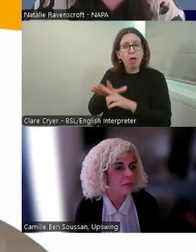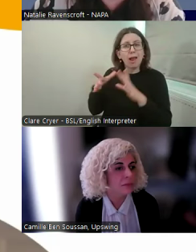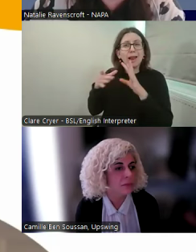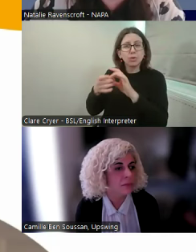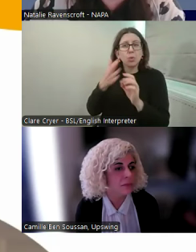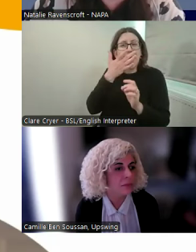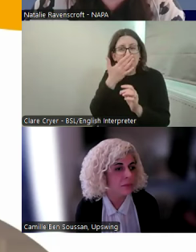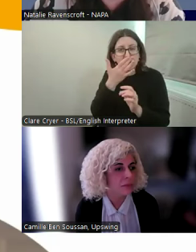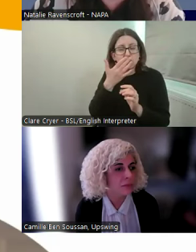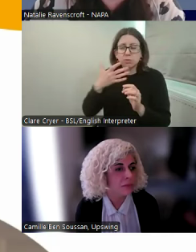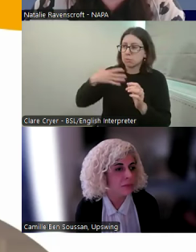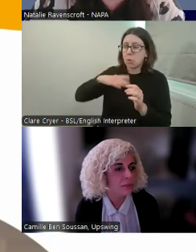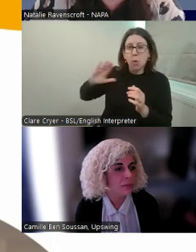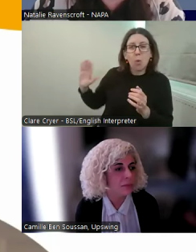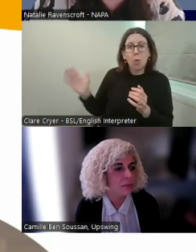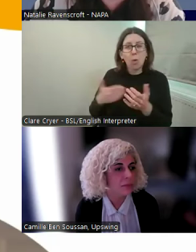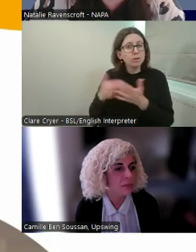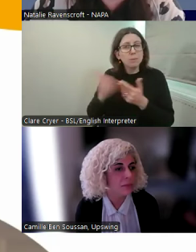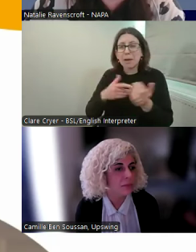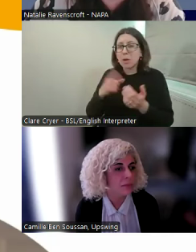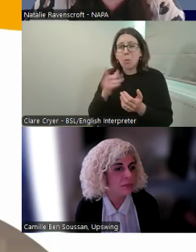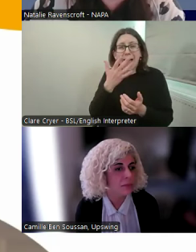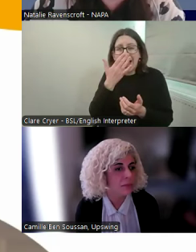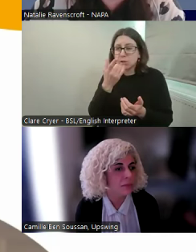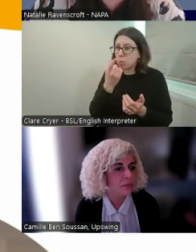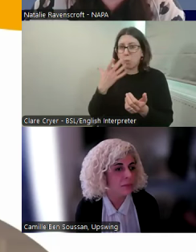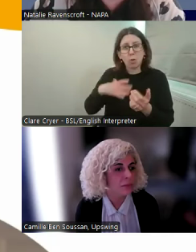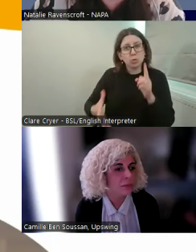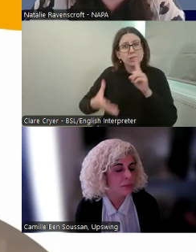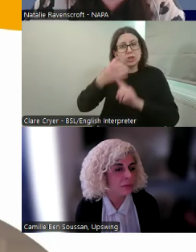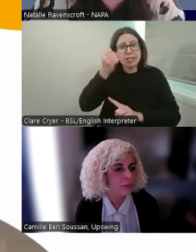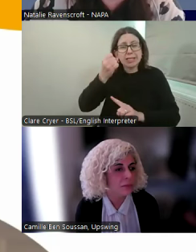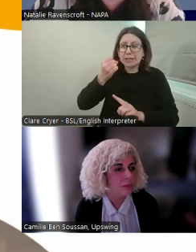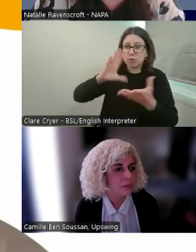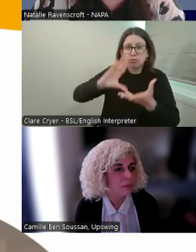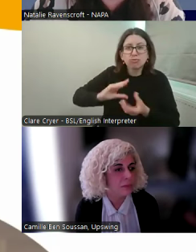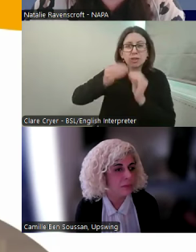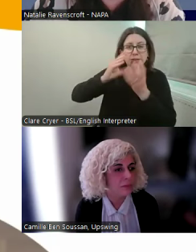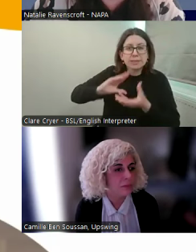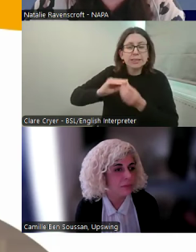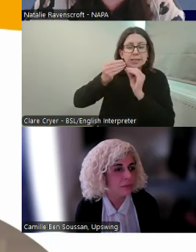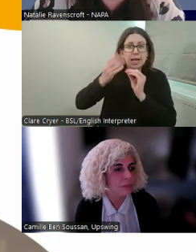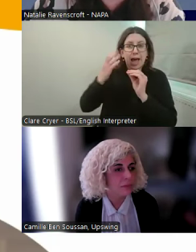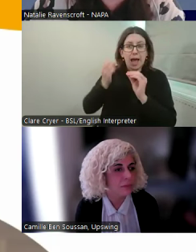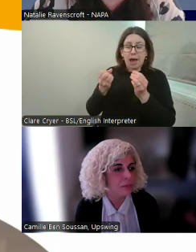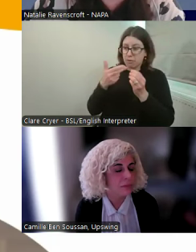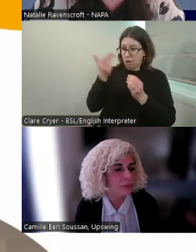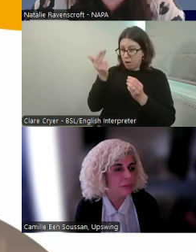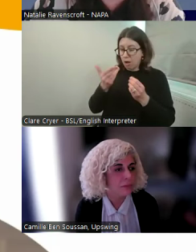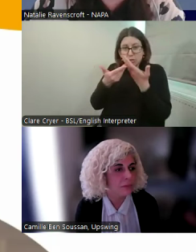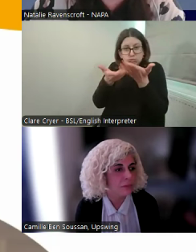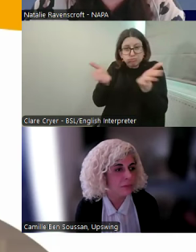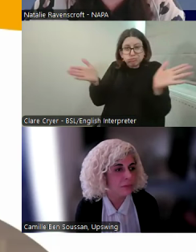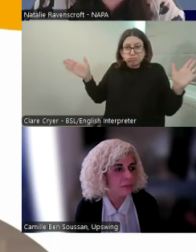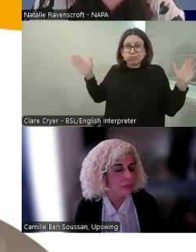unique creativity and potential. We work across art form, and we have a really broad spectrum of what the arts and